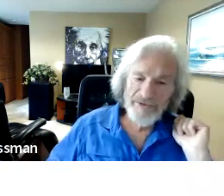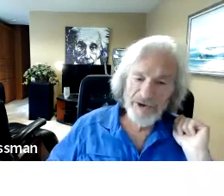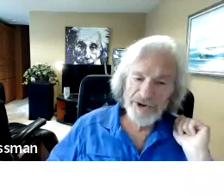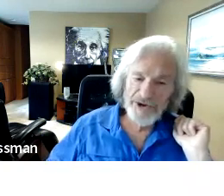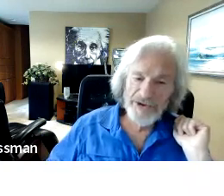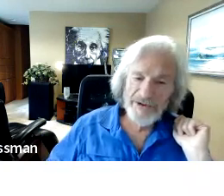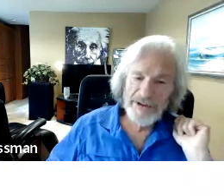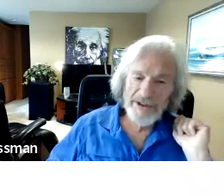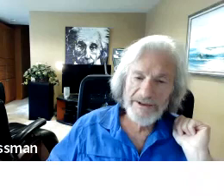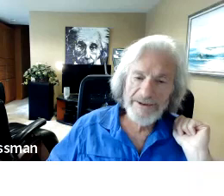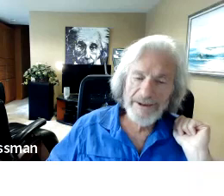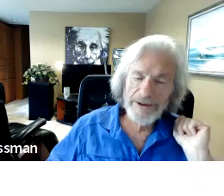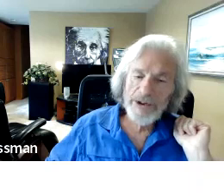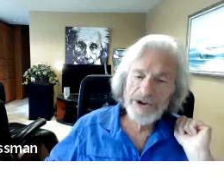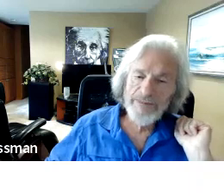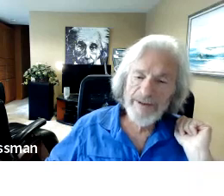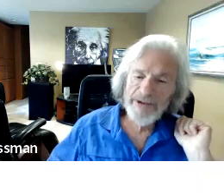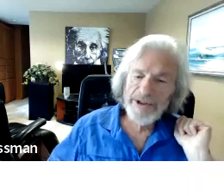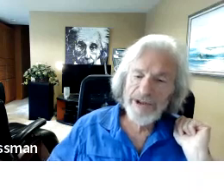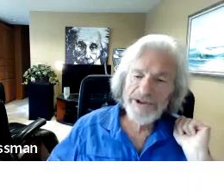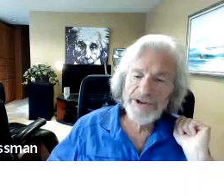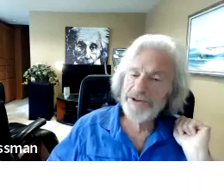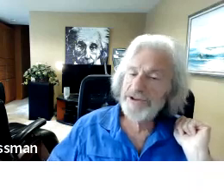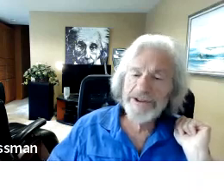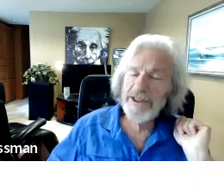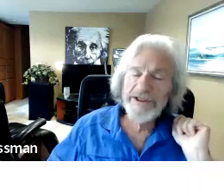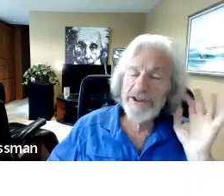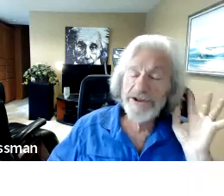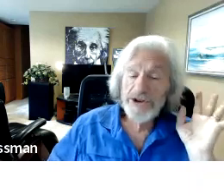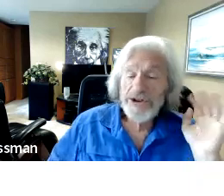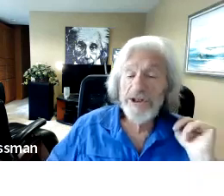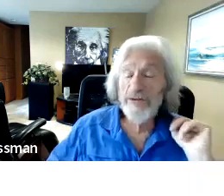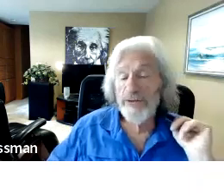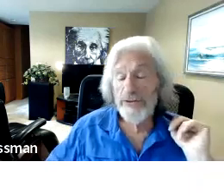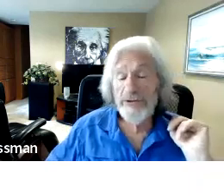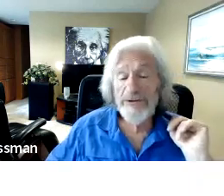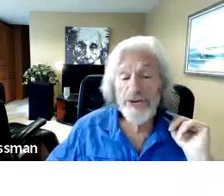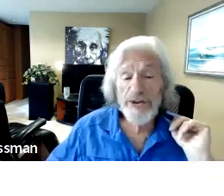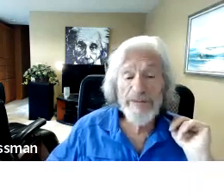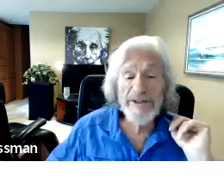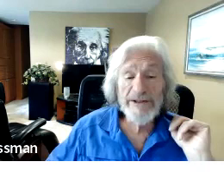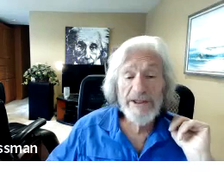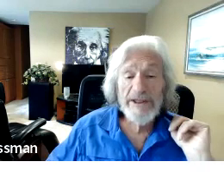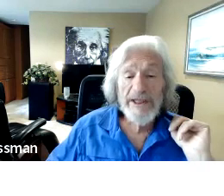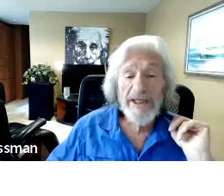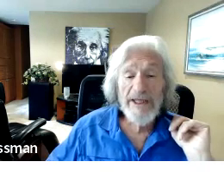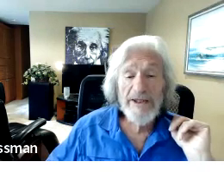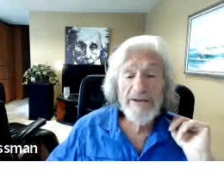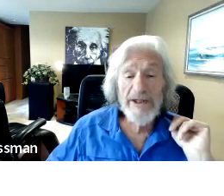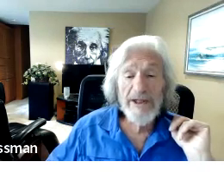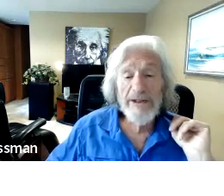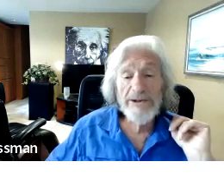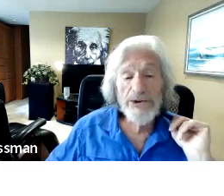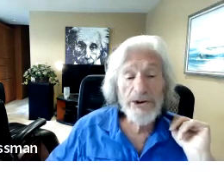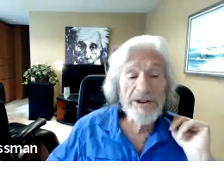is controversial and causes memory losses, and it's just a terrible treatment.